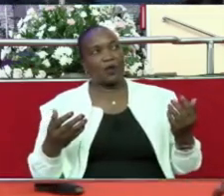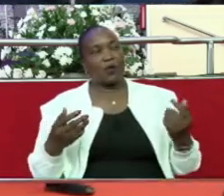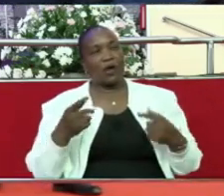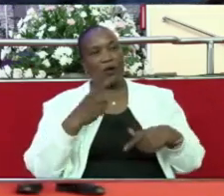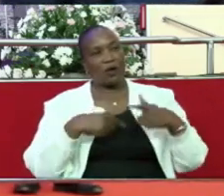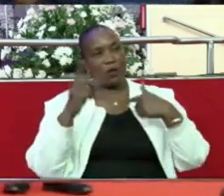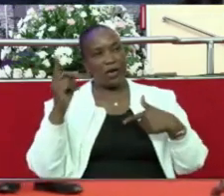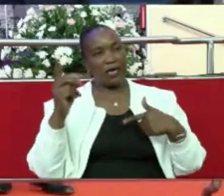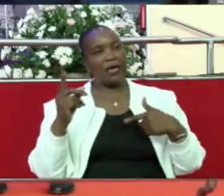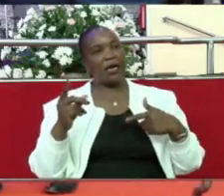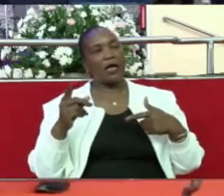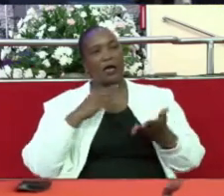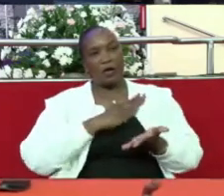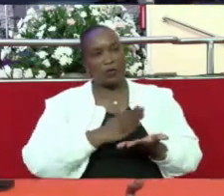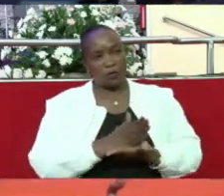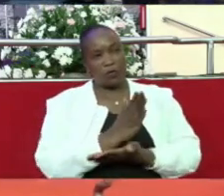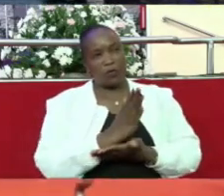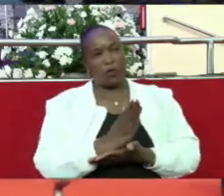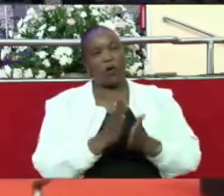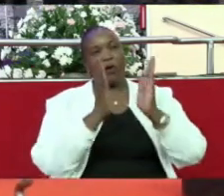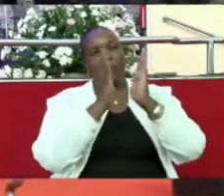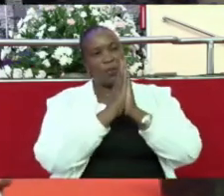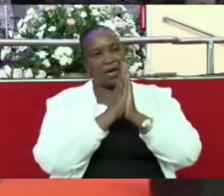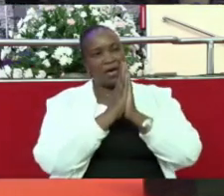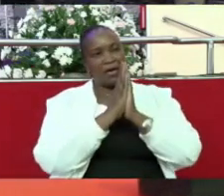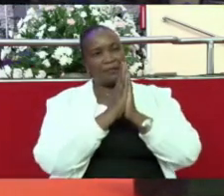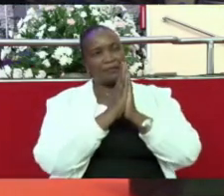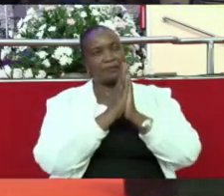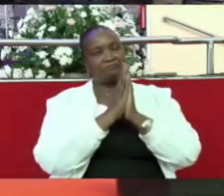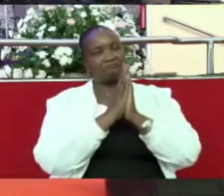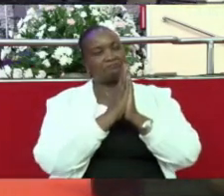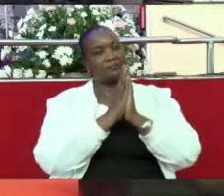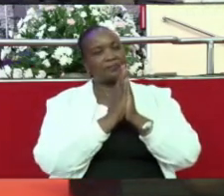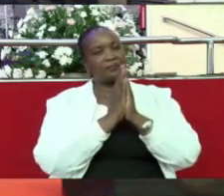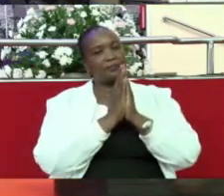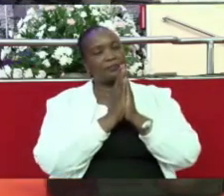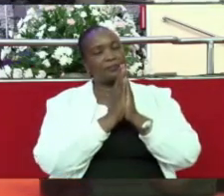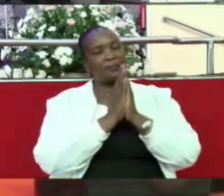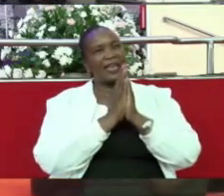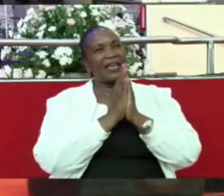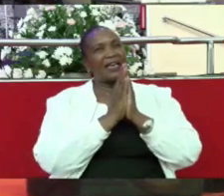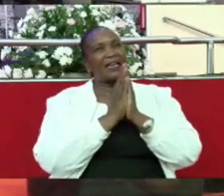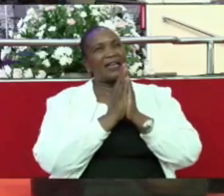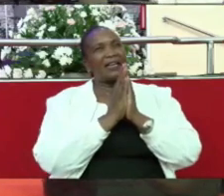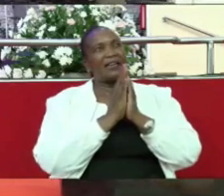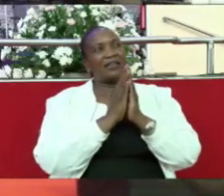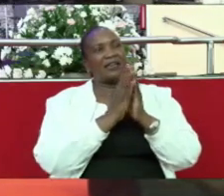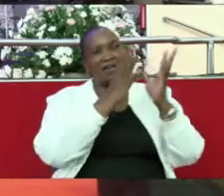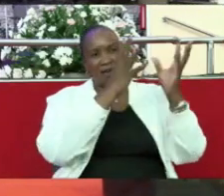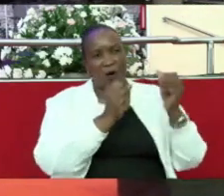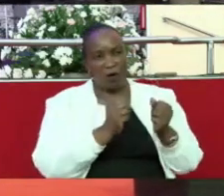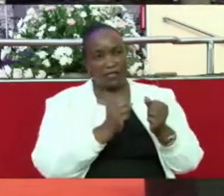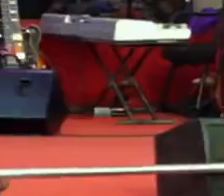katika chumba mahali. Which means he's taking every thought captive. Maanisha anachukua fikra zote mateka. So that you can be able to